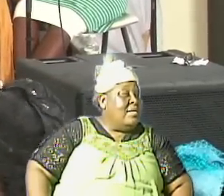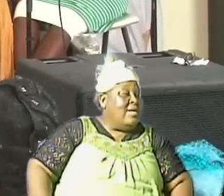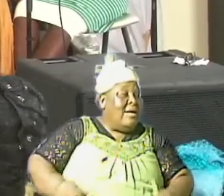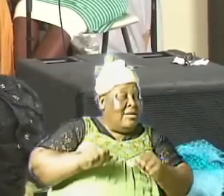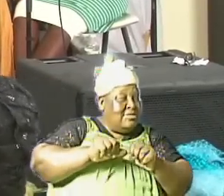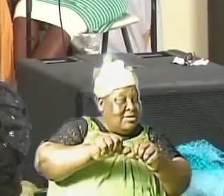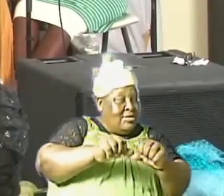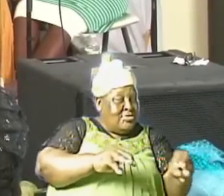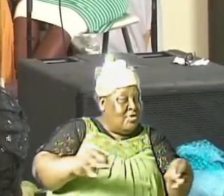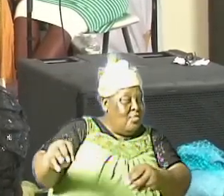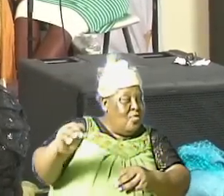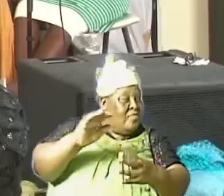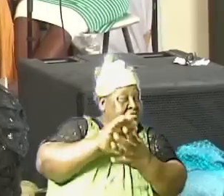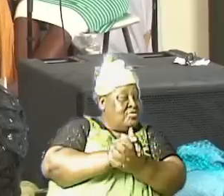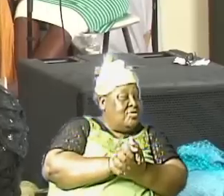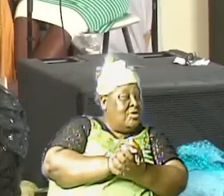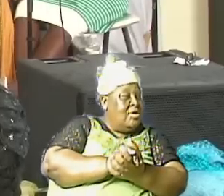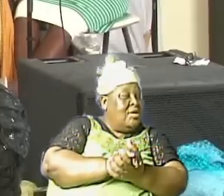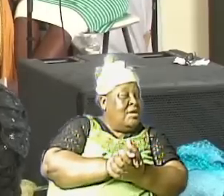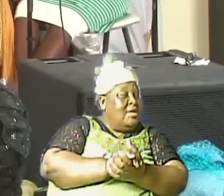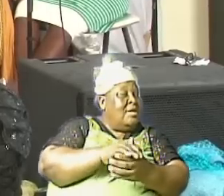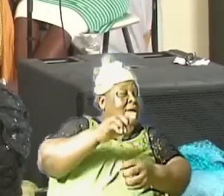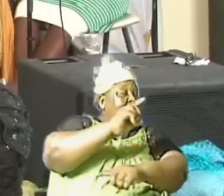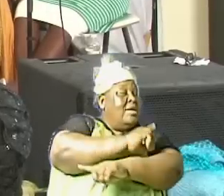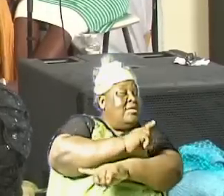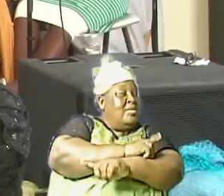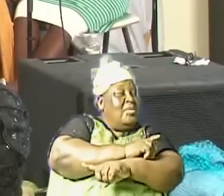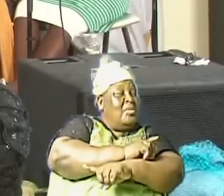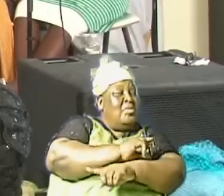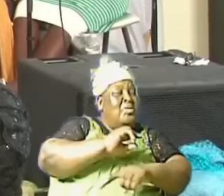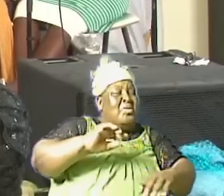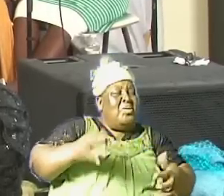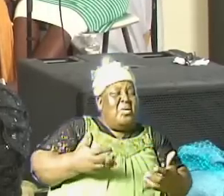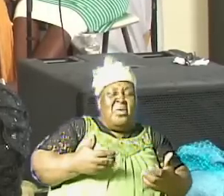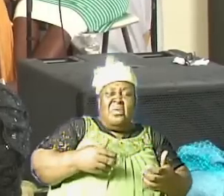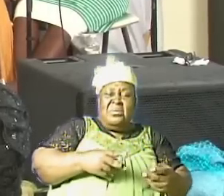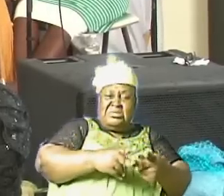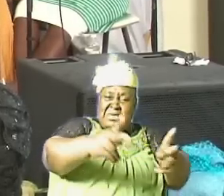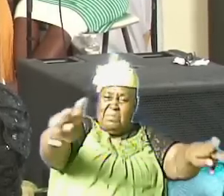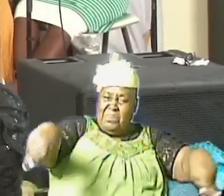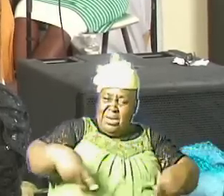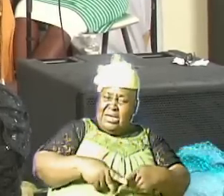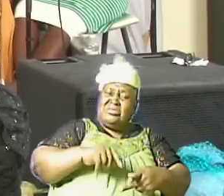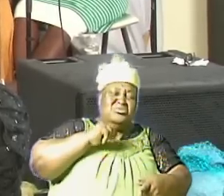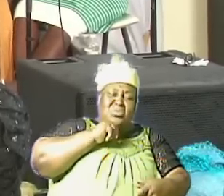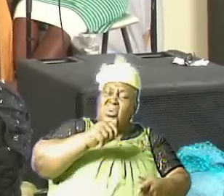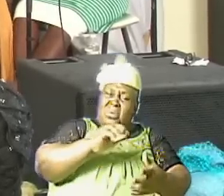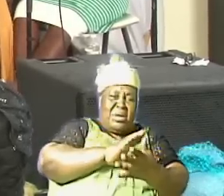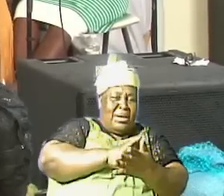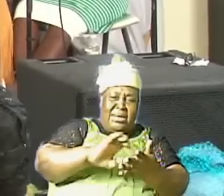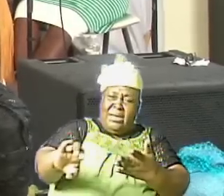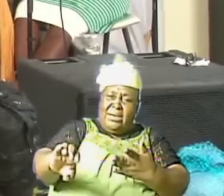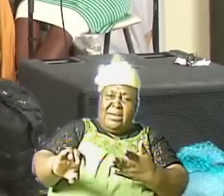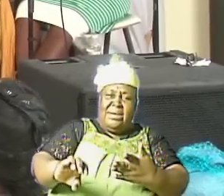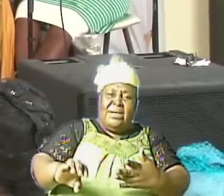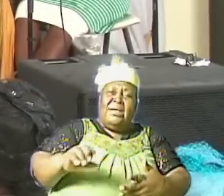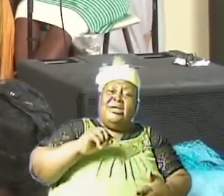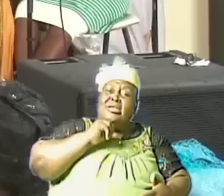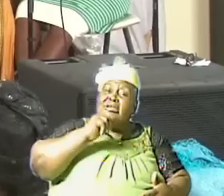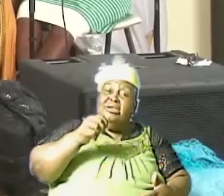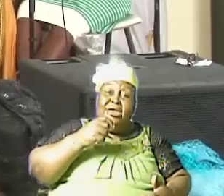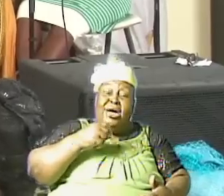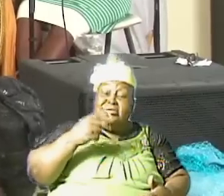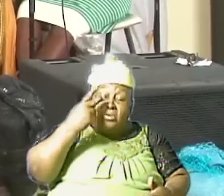Continue to move the shoes. Because if a visitor comes, I'm going to say, oh, this is a place so untidy. And them now look upon him. Oh, not